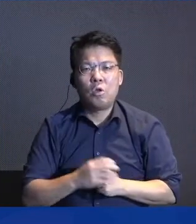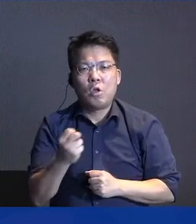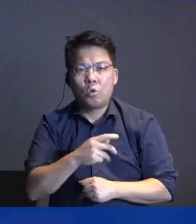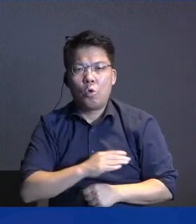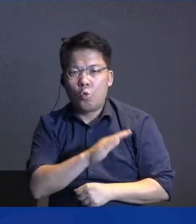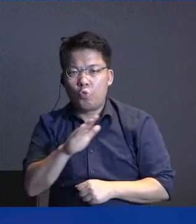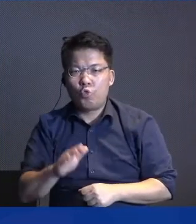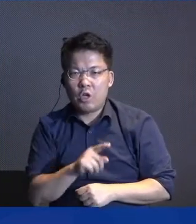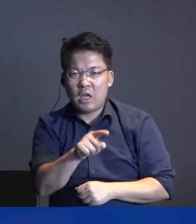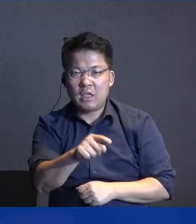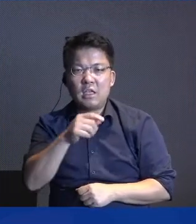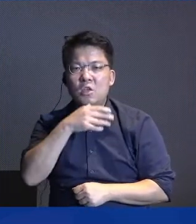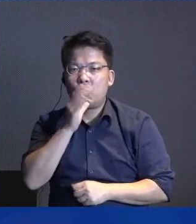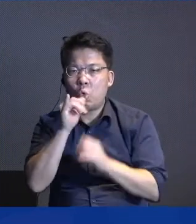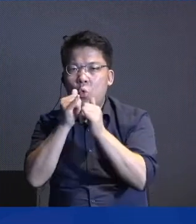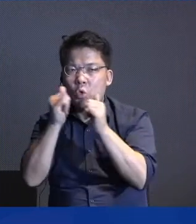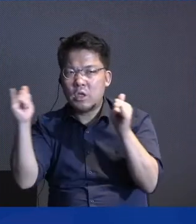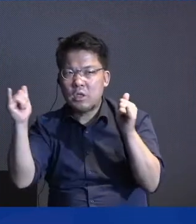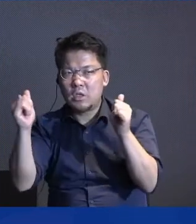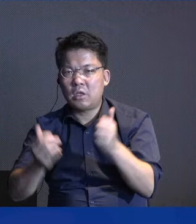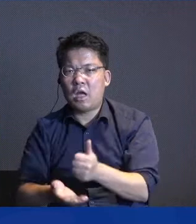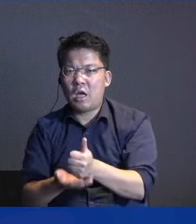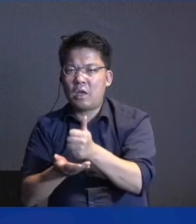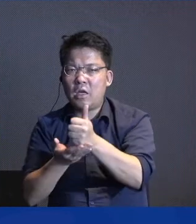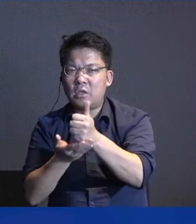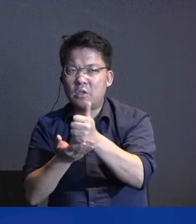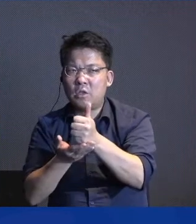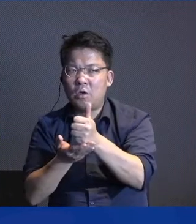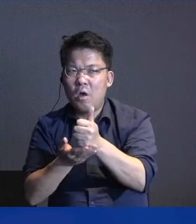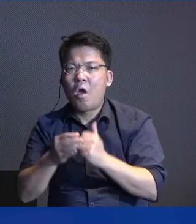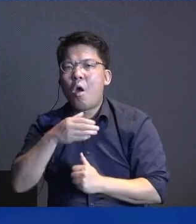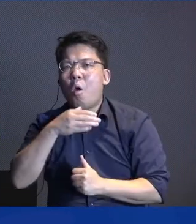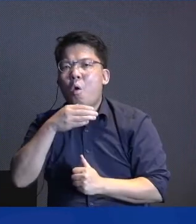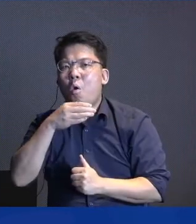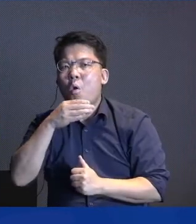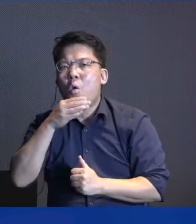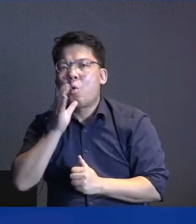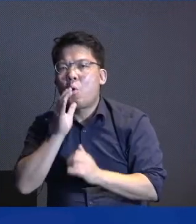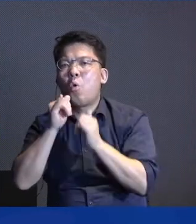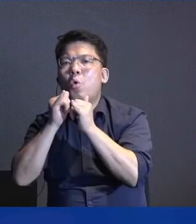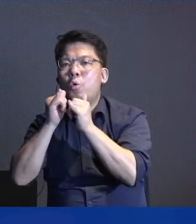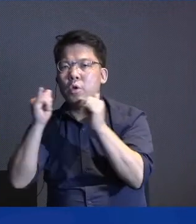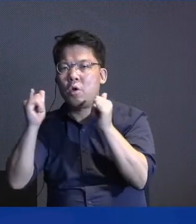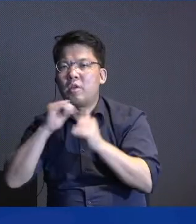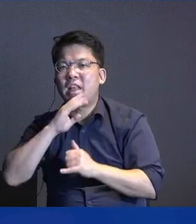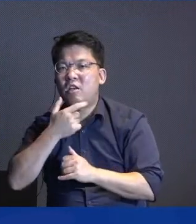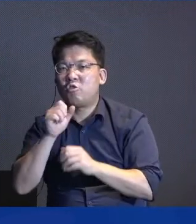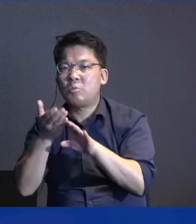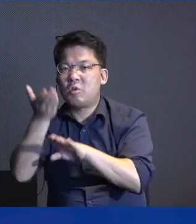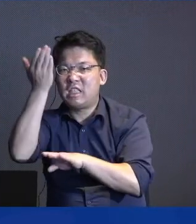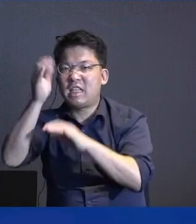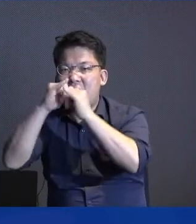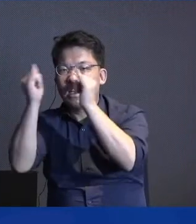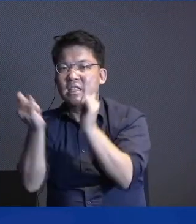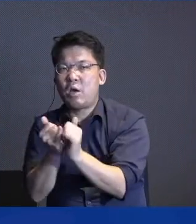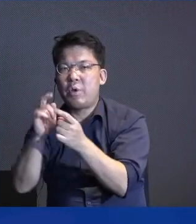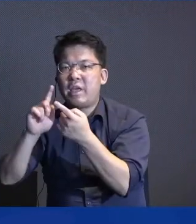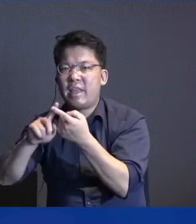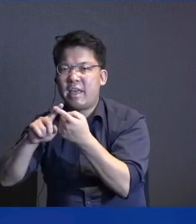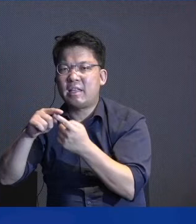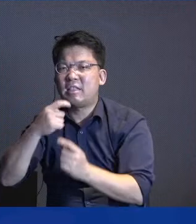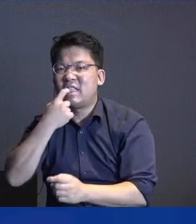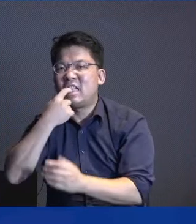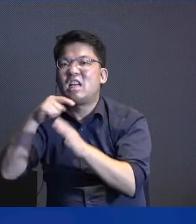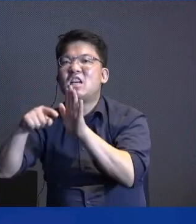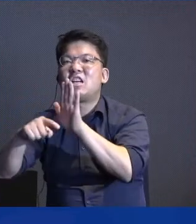positive aspect of an aging society. I may have to acknowledge that those earlier studies I presented today